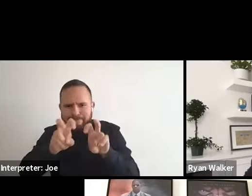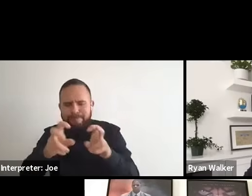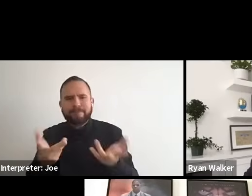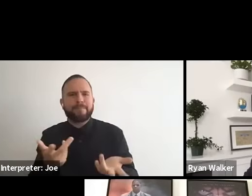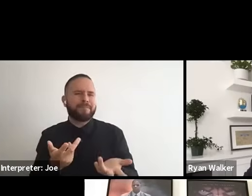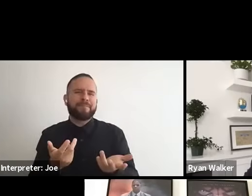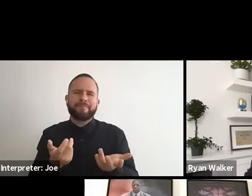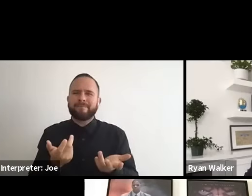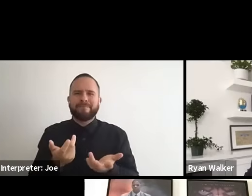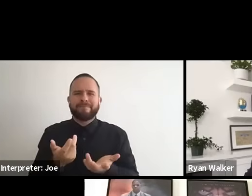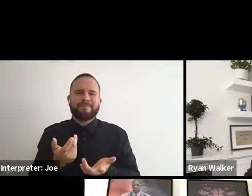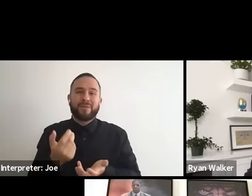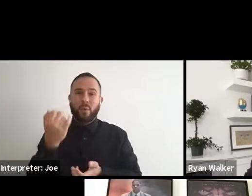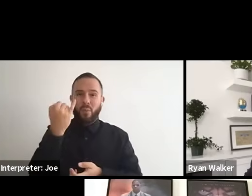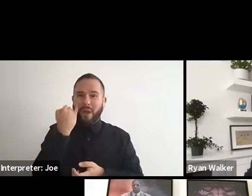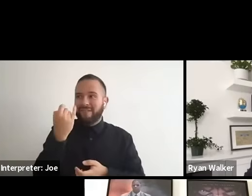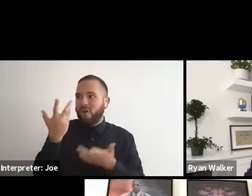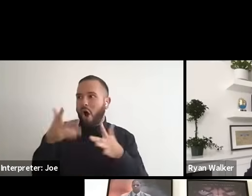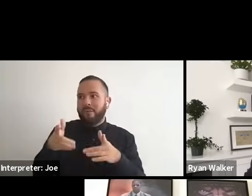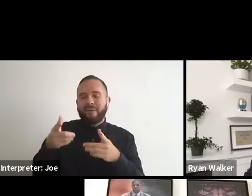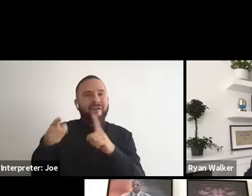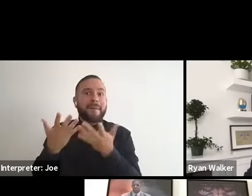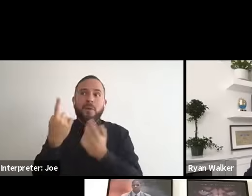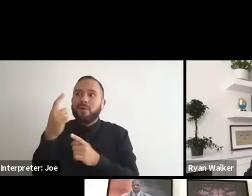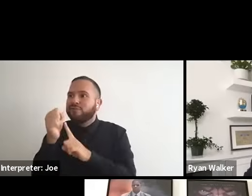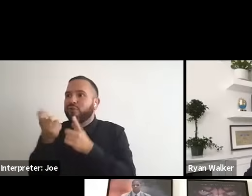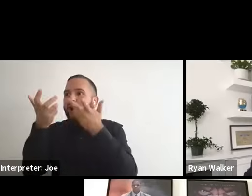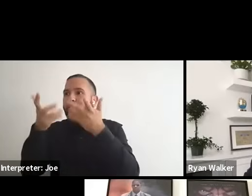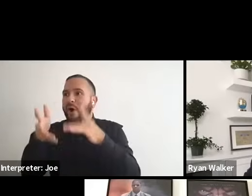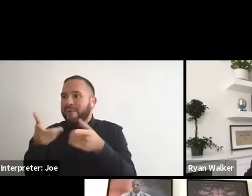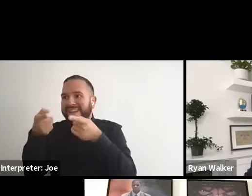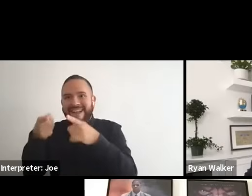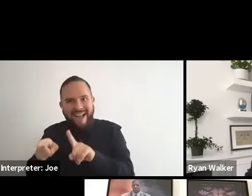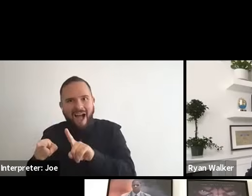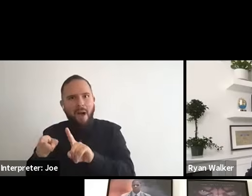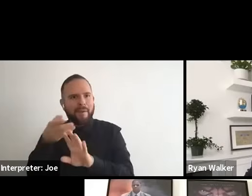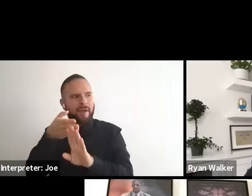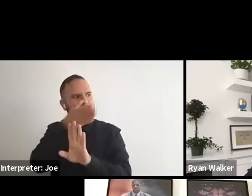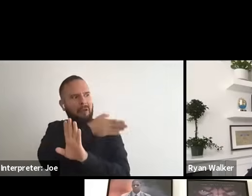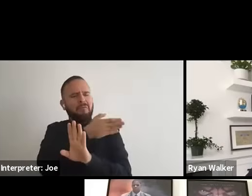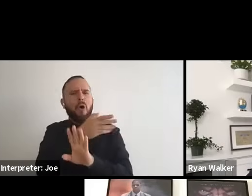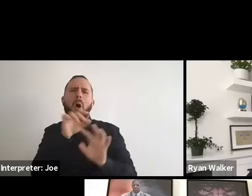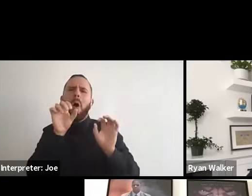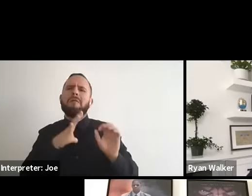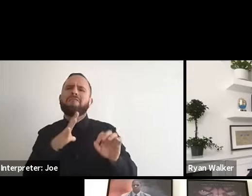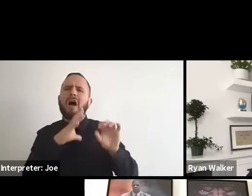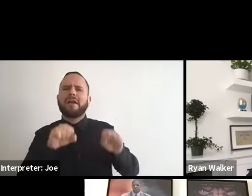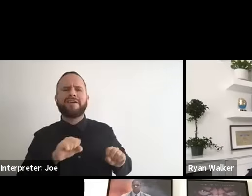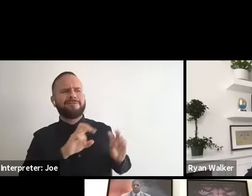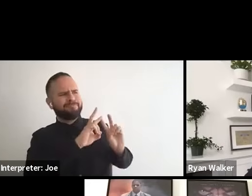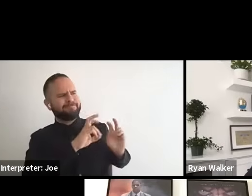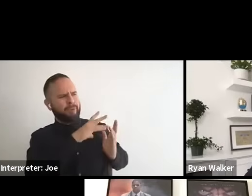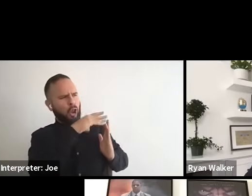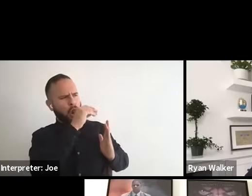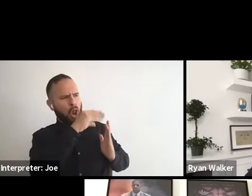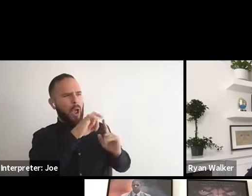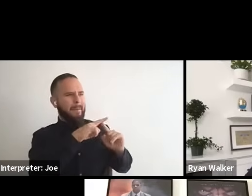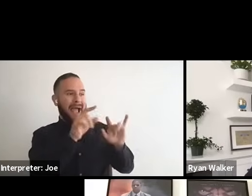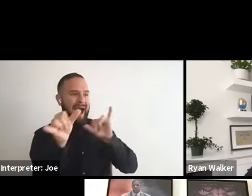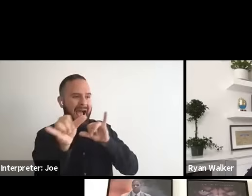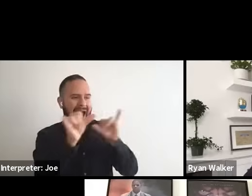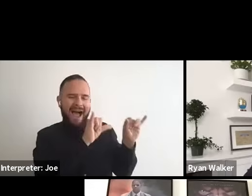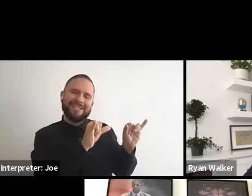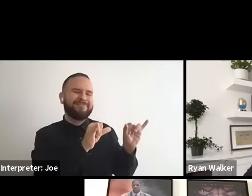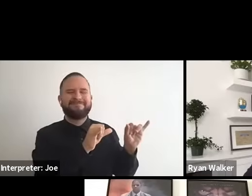litmus test, but you need to understand your audience. You need to understand the depth of the situation. You need to